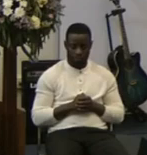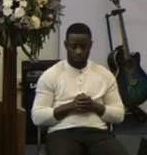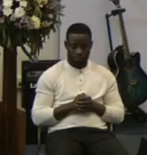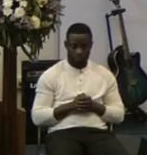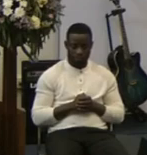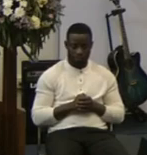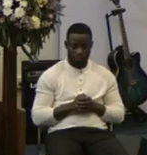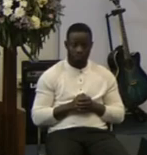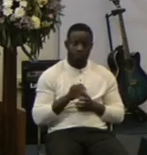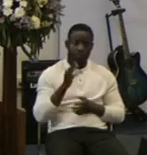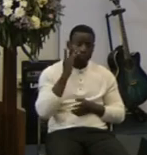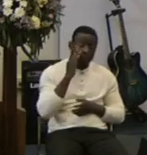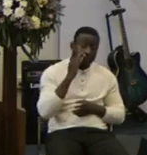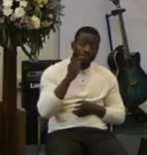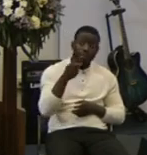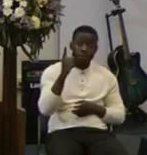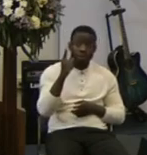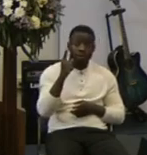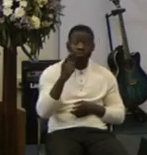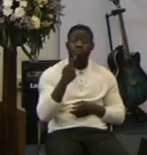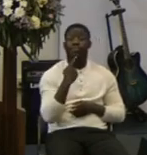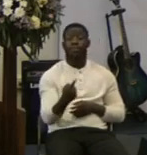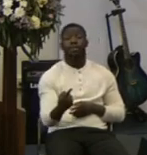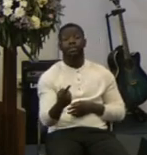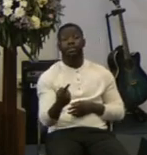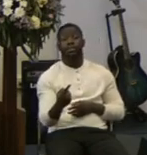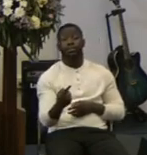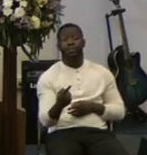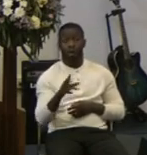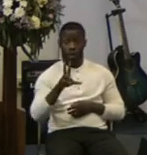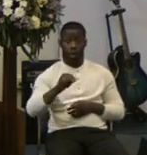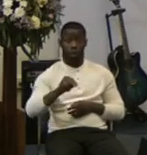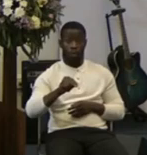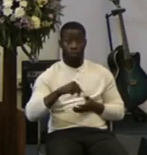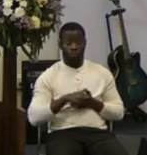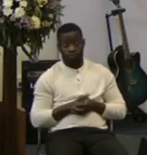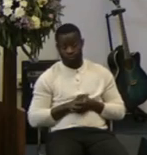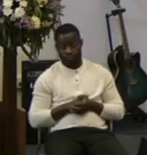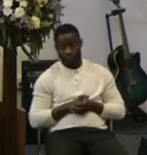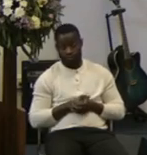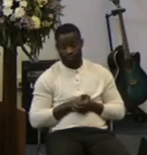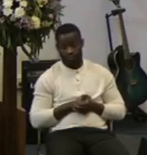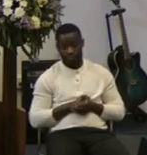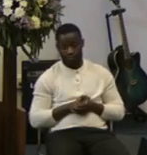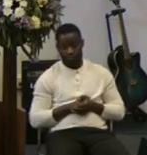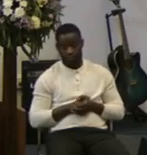When God says no,